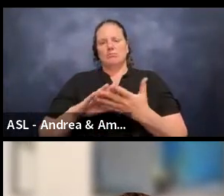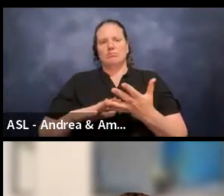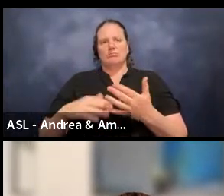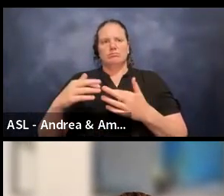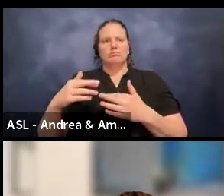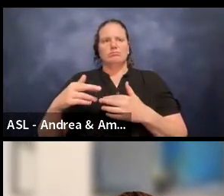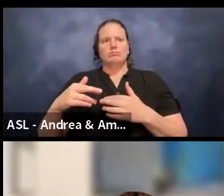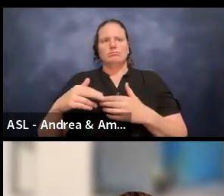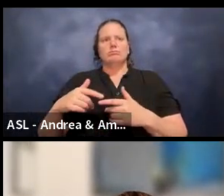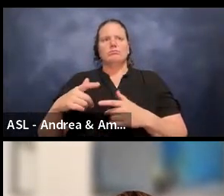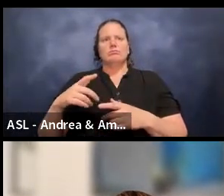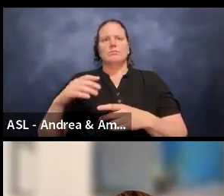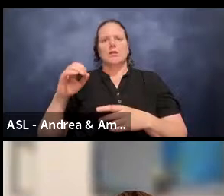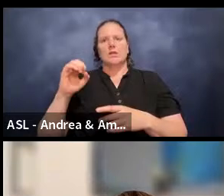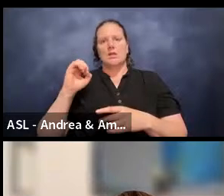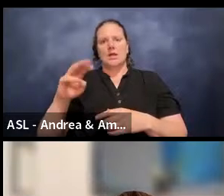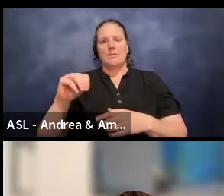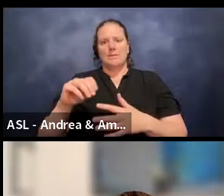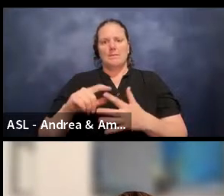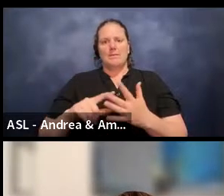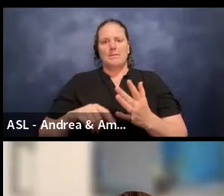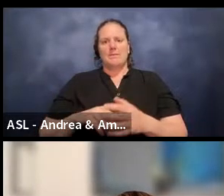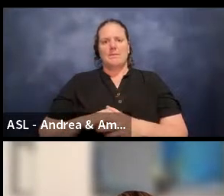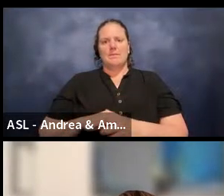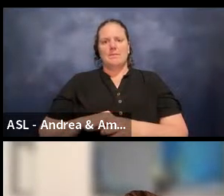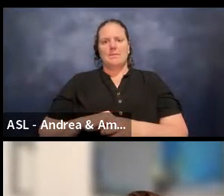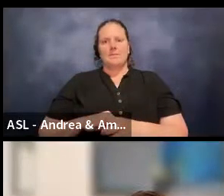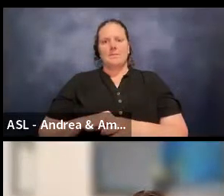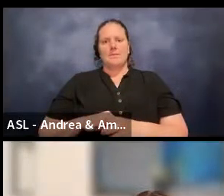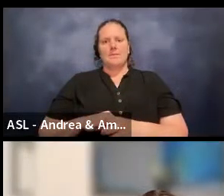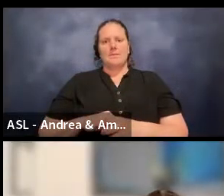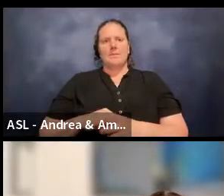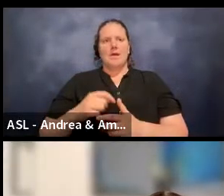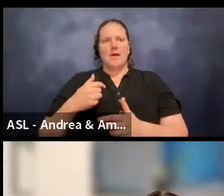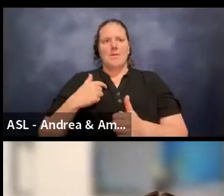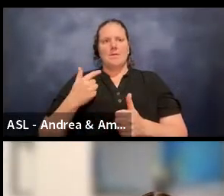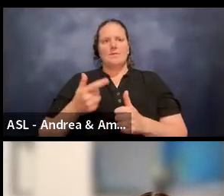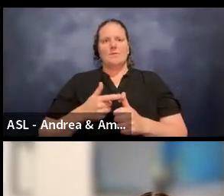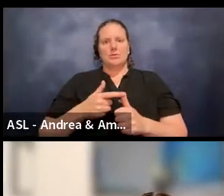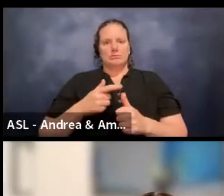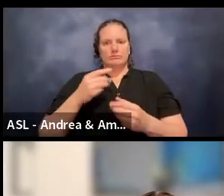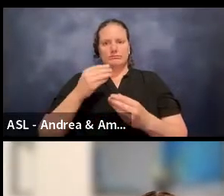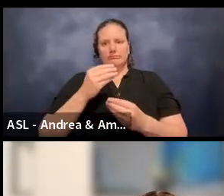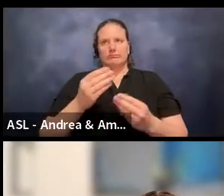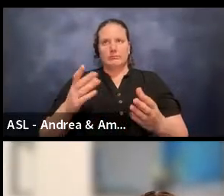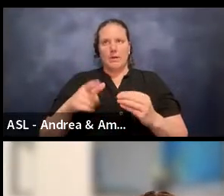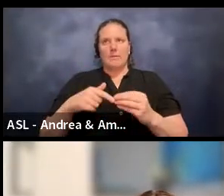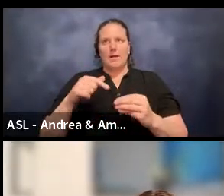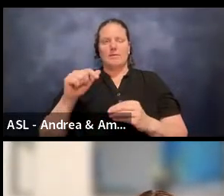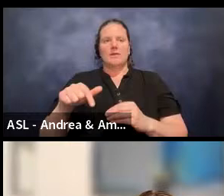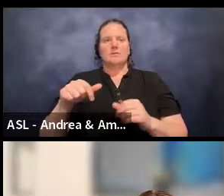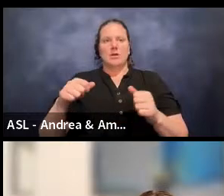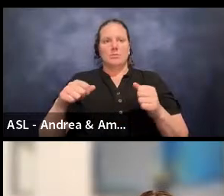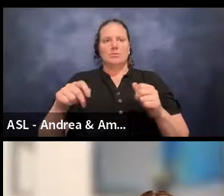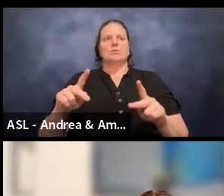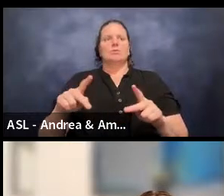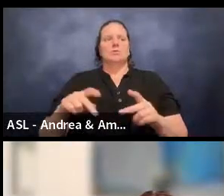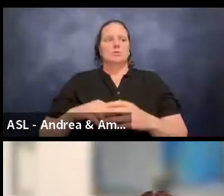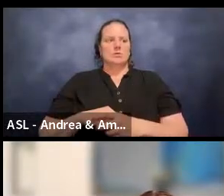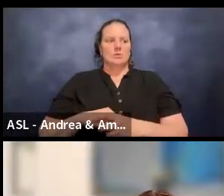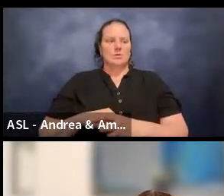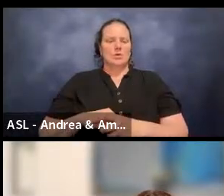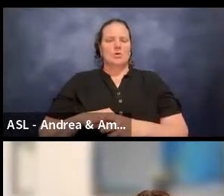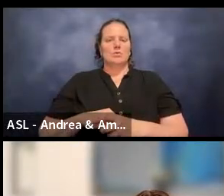pronouns he, him. And I was first notified about this opportunity